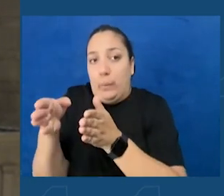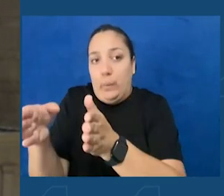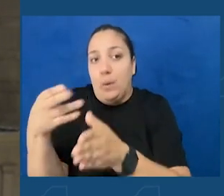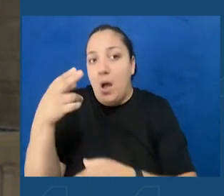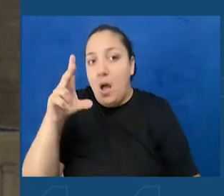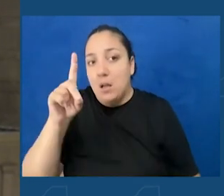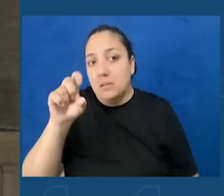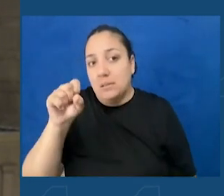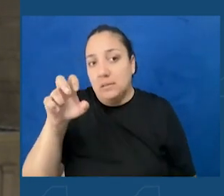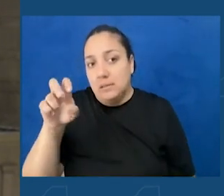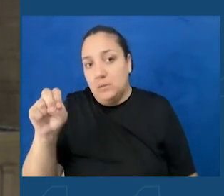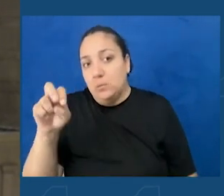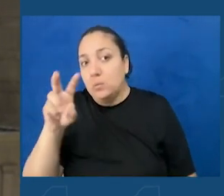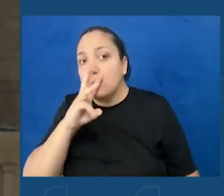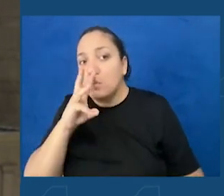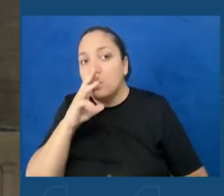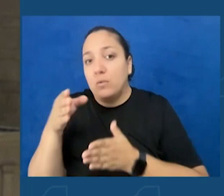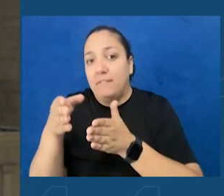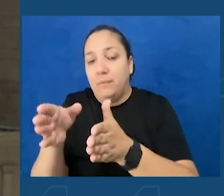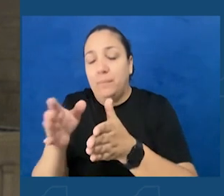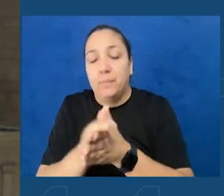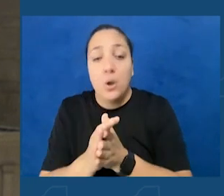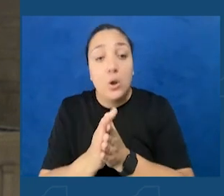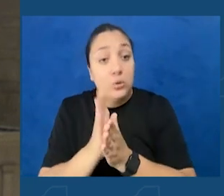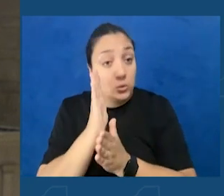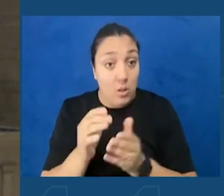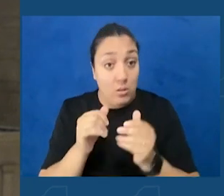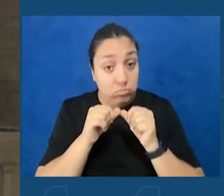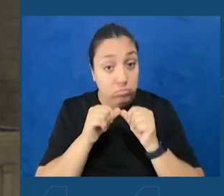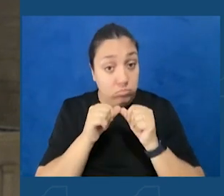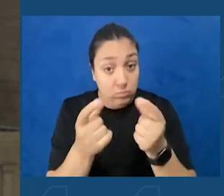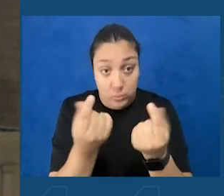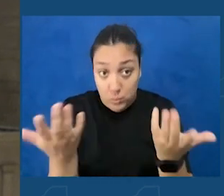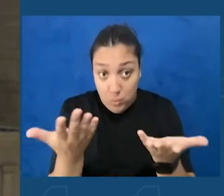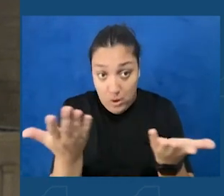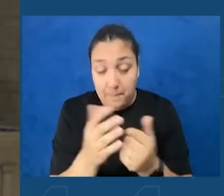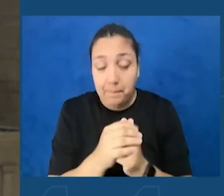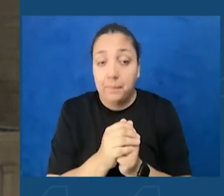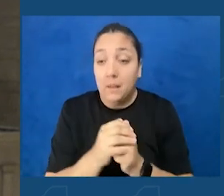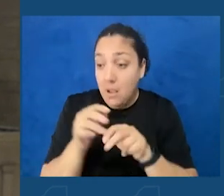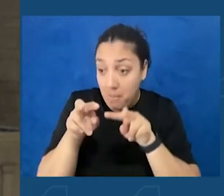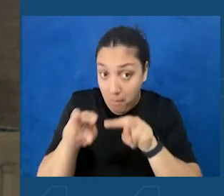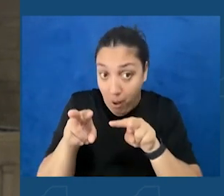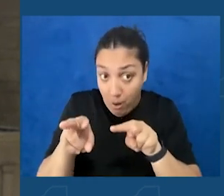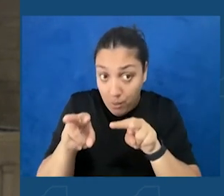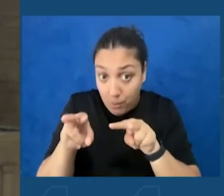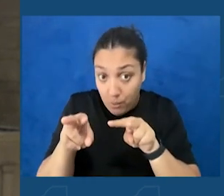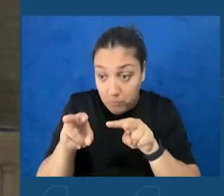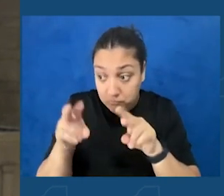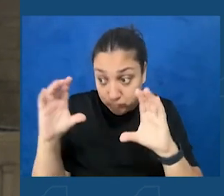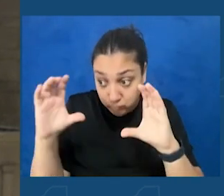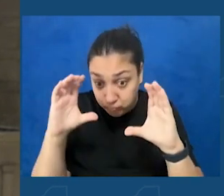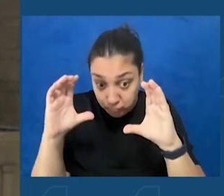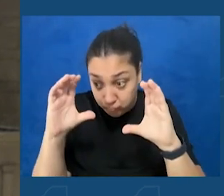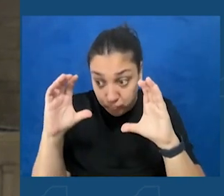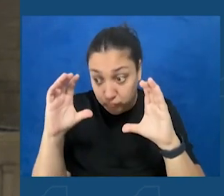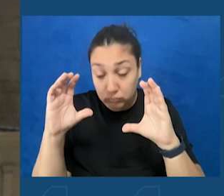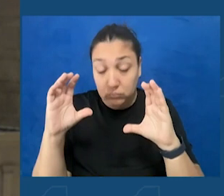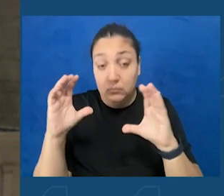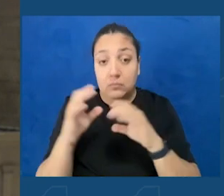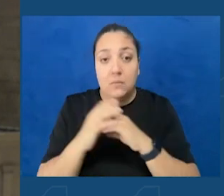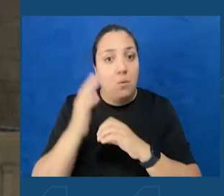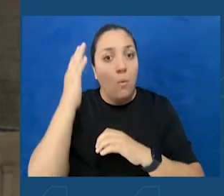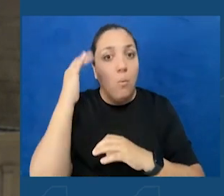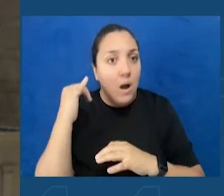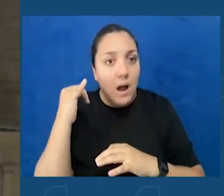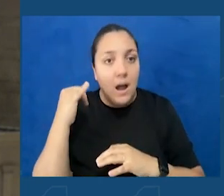continue doing is monitoring, making sure that people are aware of circumstances, because the last thing we ever want to have is a situation where